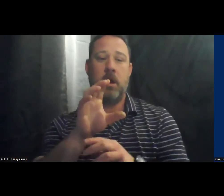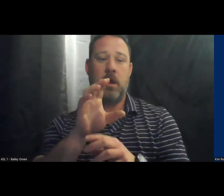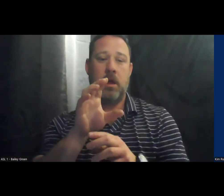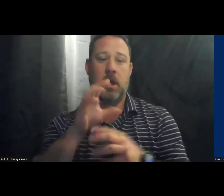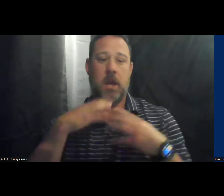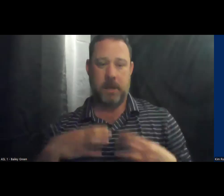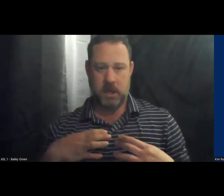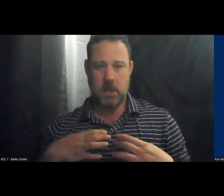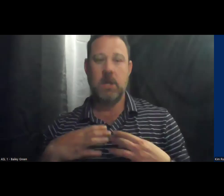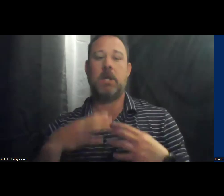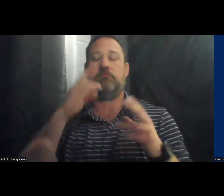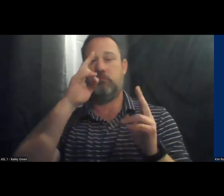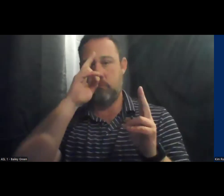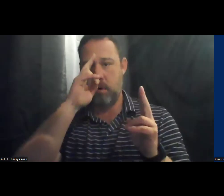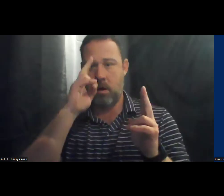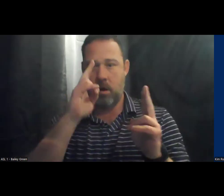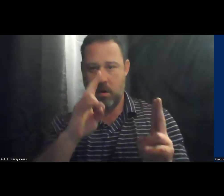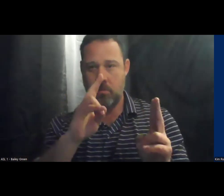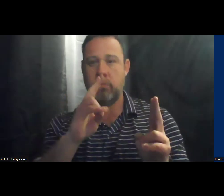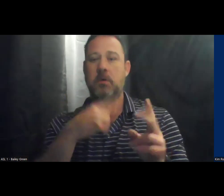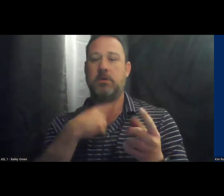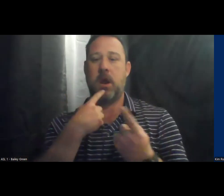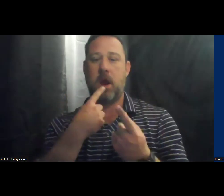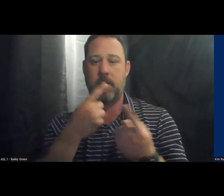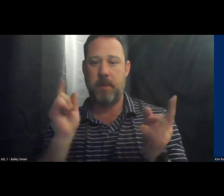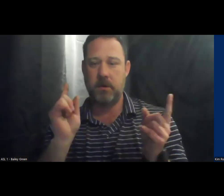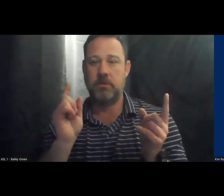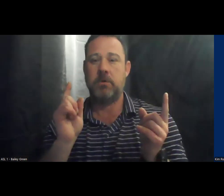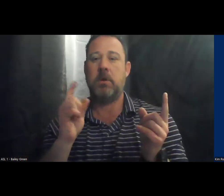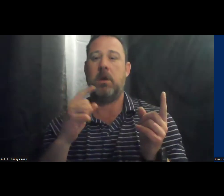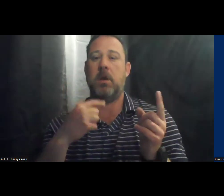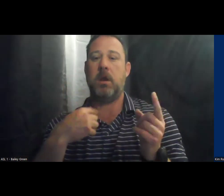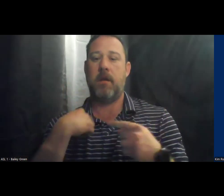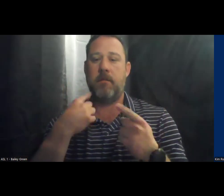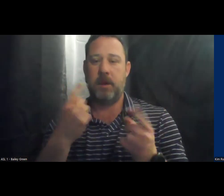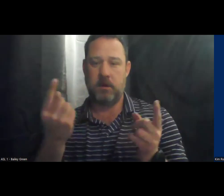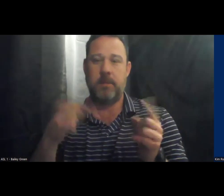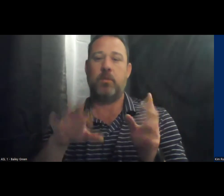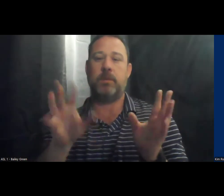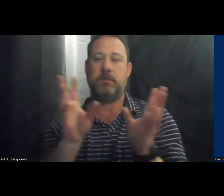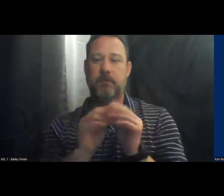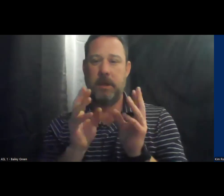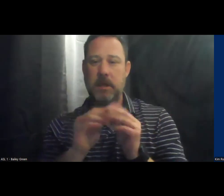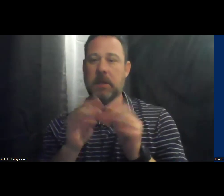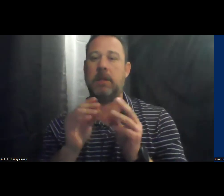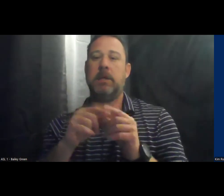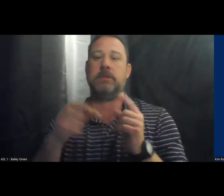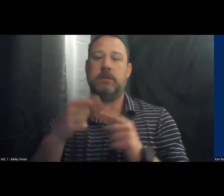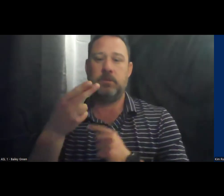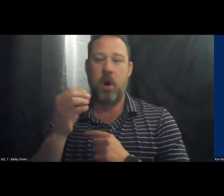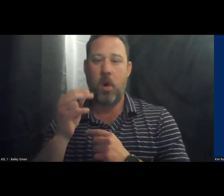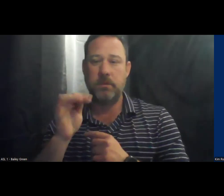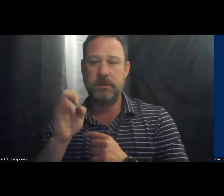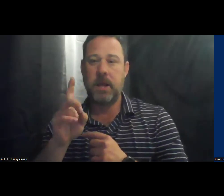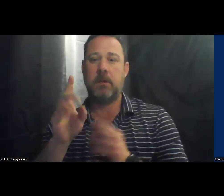it's such an honor. As I mentioned, I have been coming to these meetings since it was the Olmsted Committee on